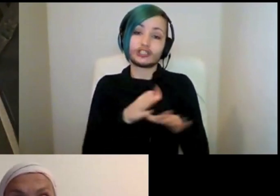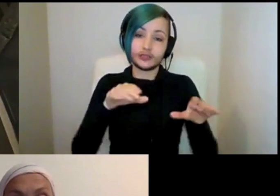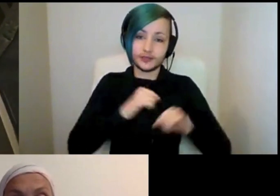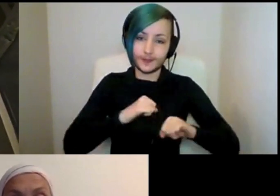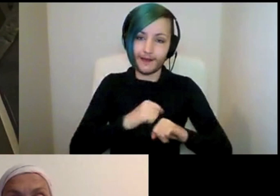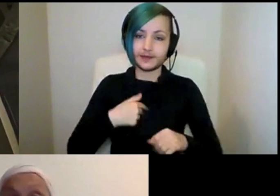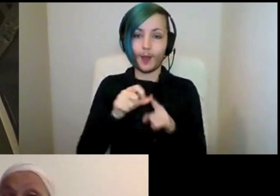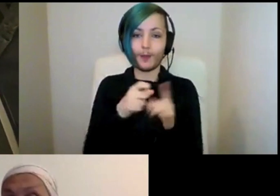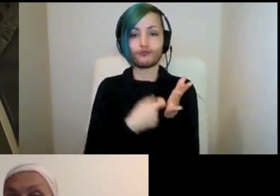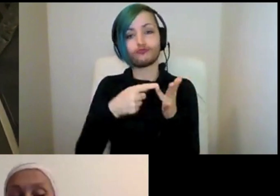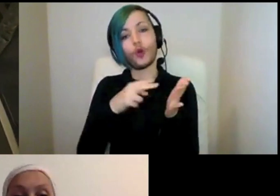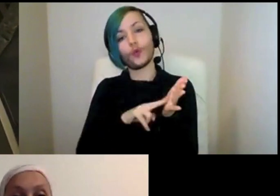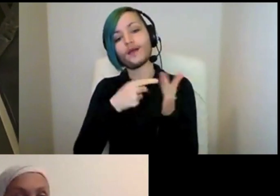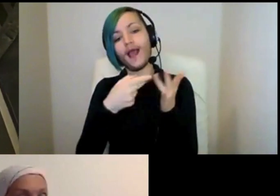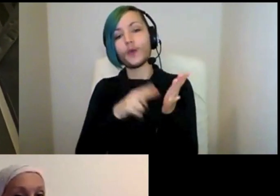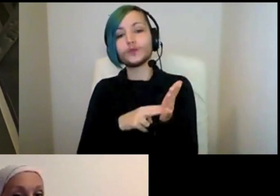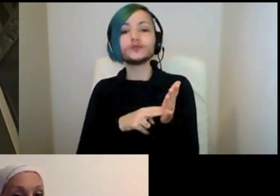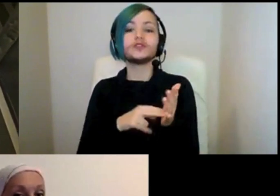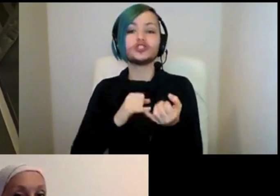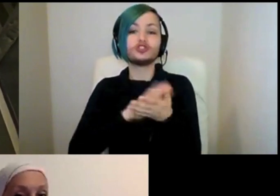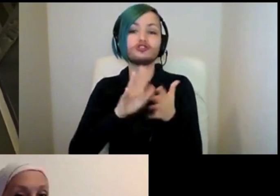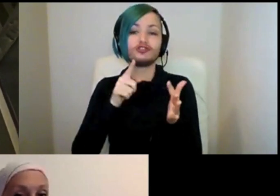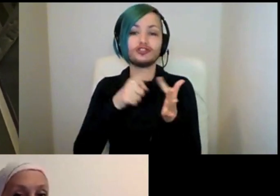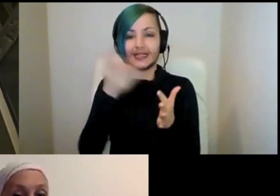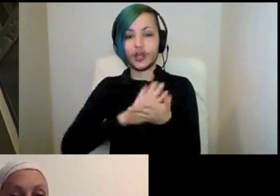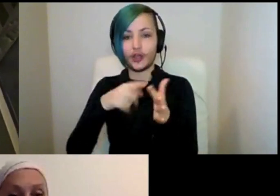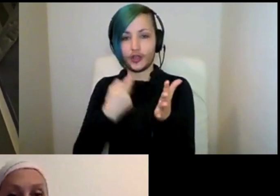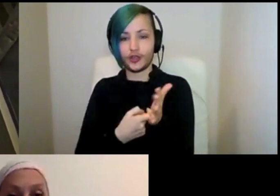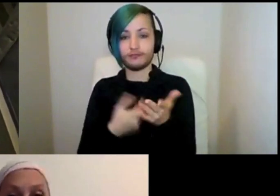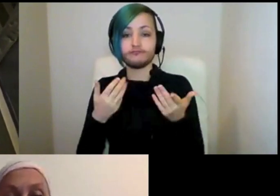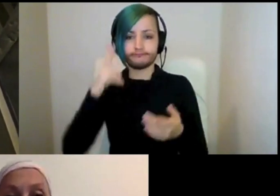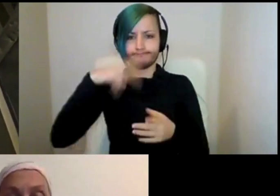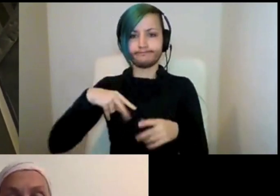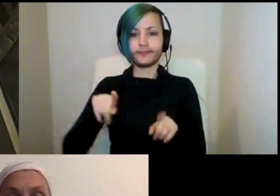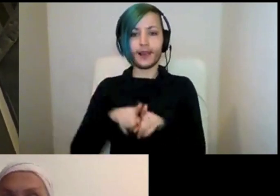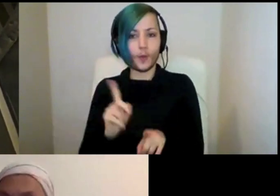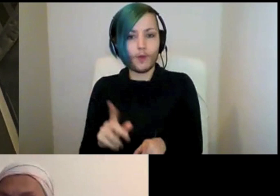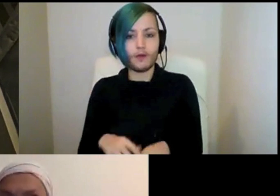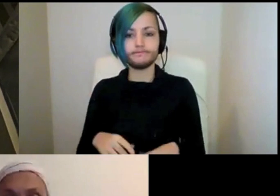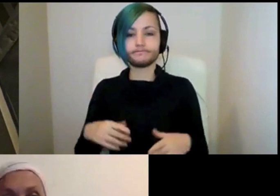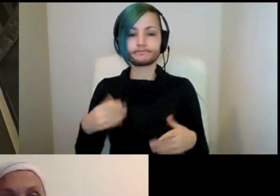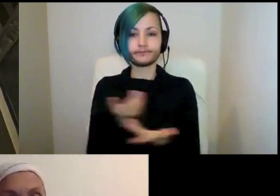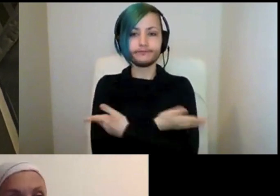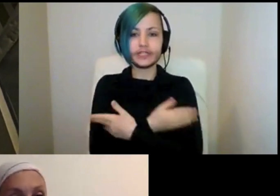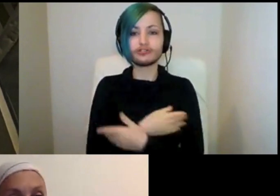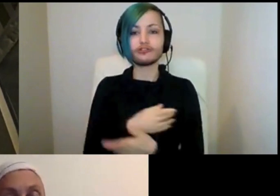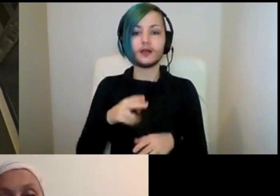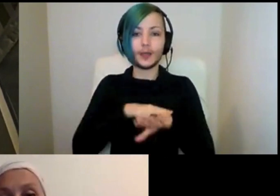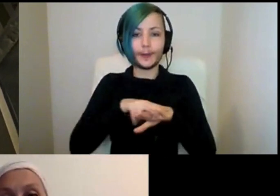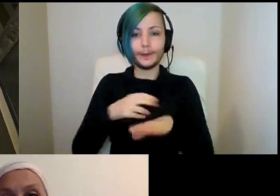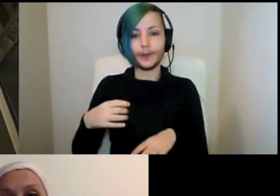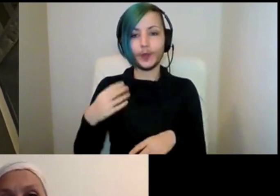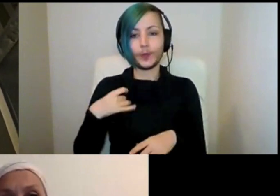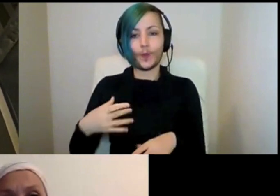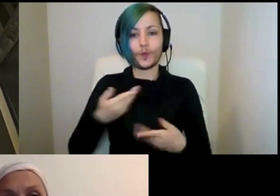her, and this evening I'm wearing a blue and white stripy top with a headscarf, and I'm